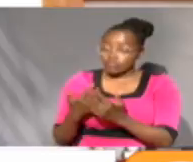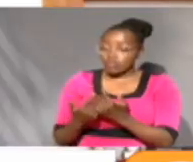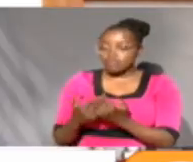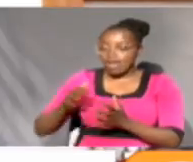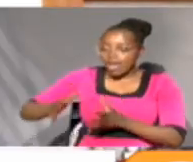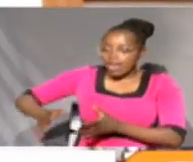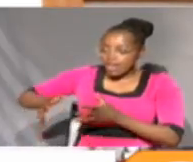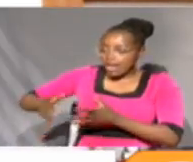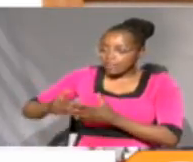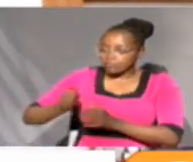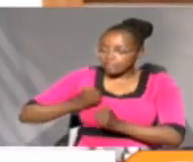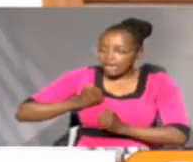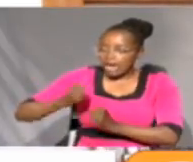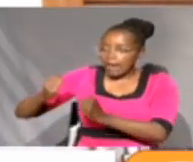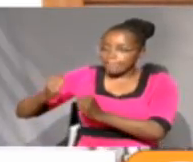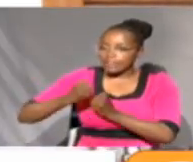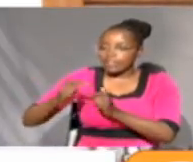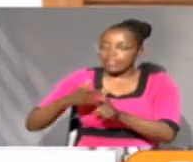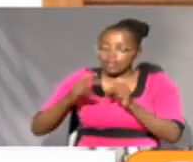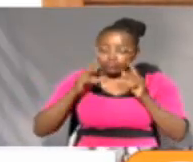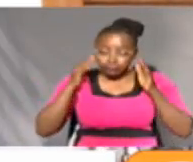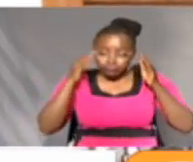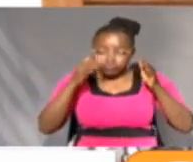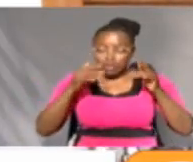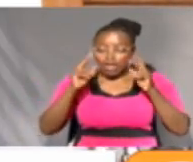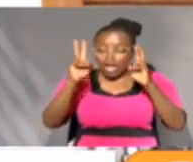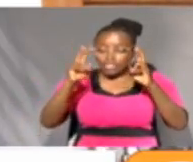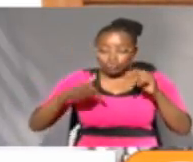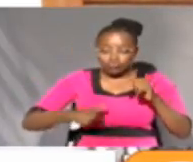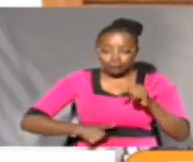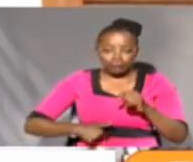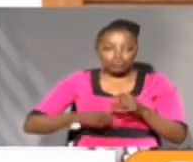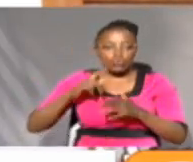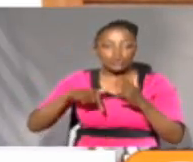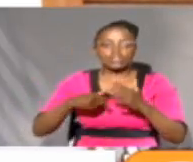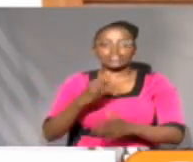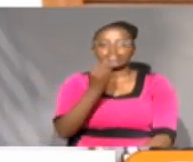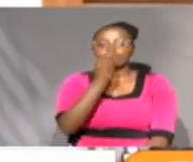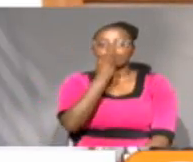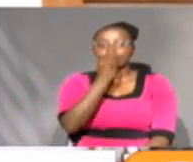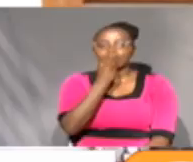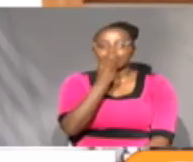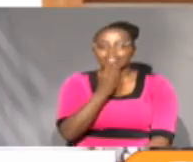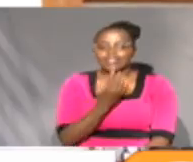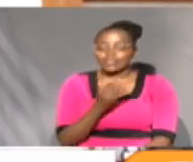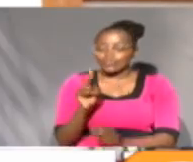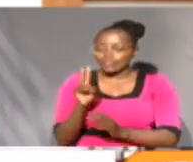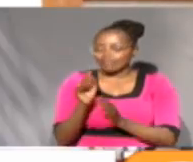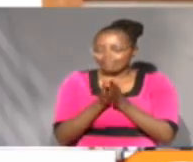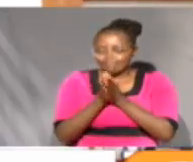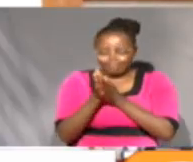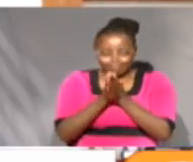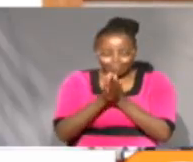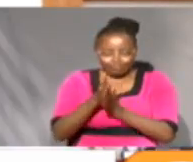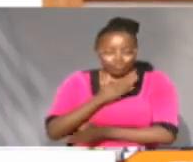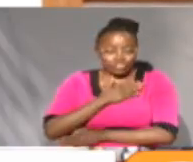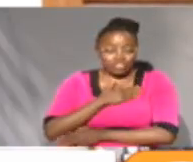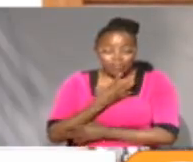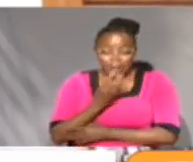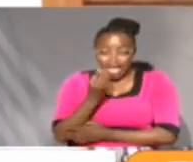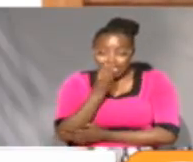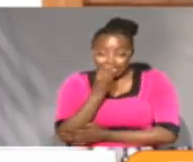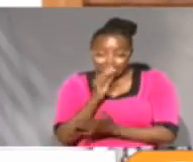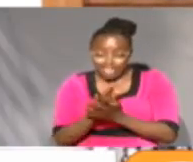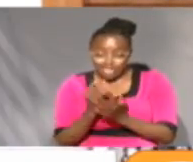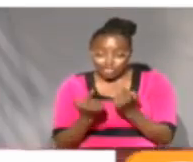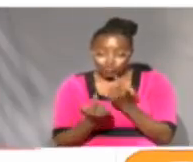and carpentry, now onto matters of the stomach. Food, one of my biggest passions, both eating and